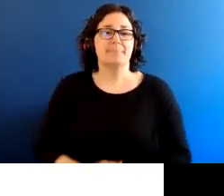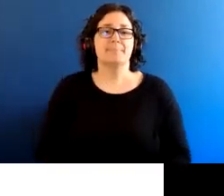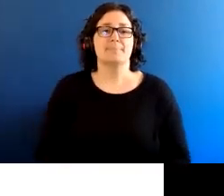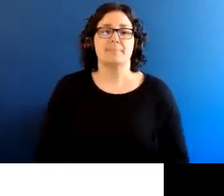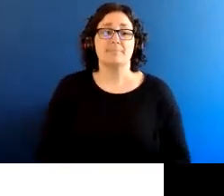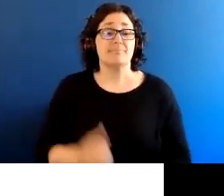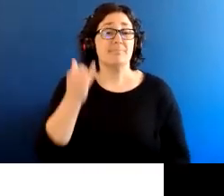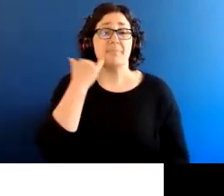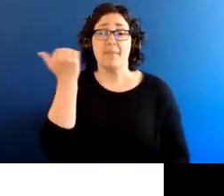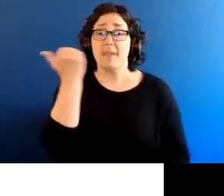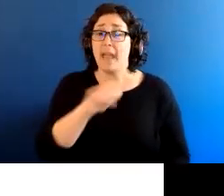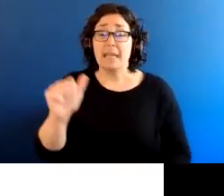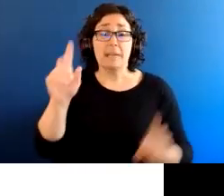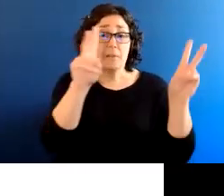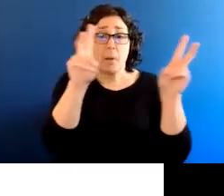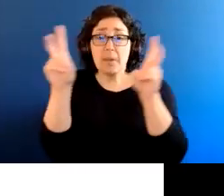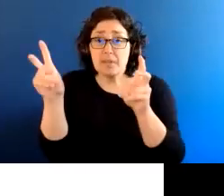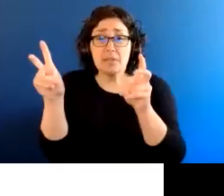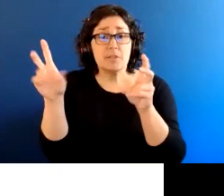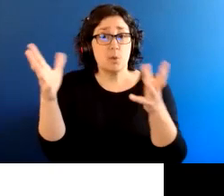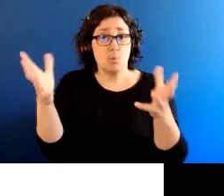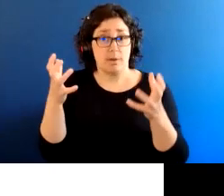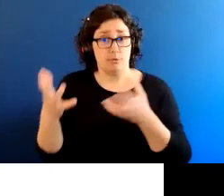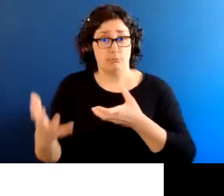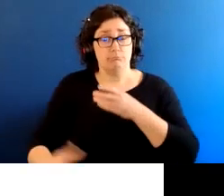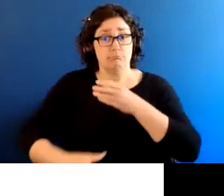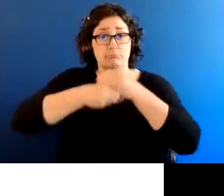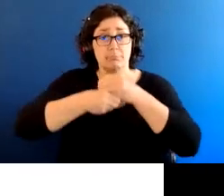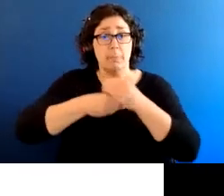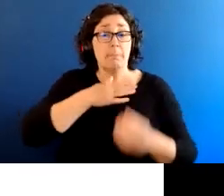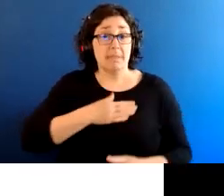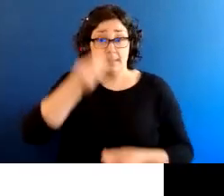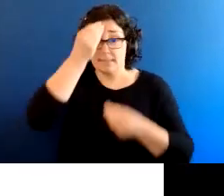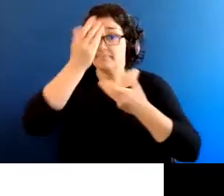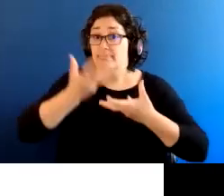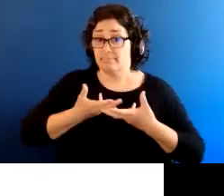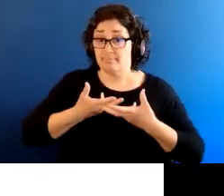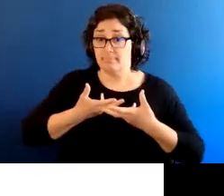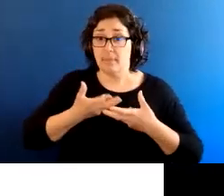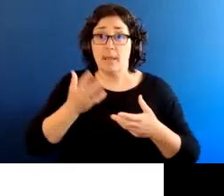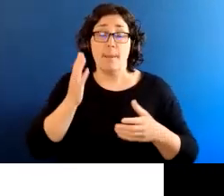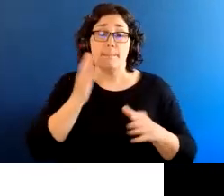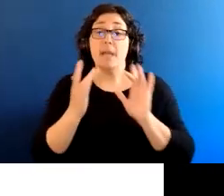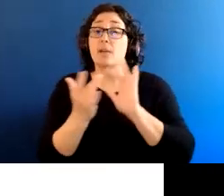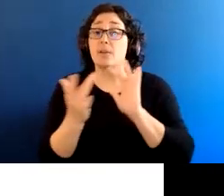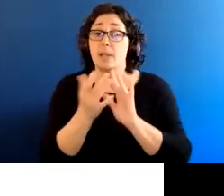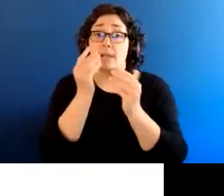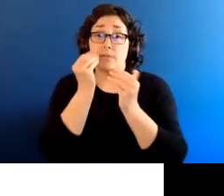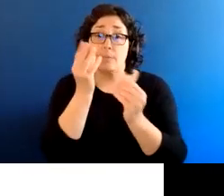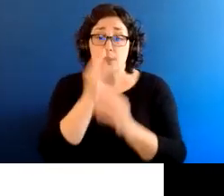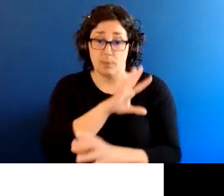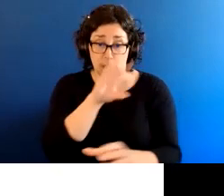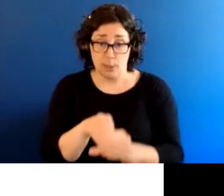If you have any topics that you want us to cover, I would love to hear from you. I will put my contact details in the